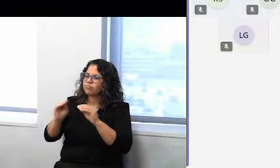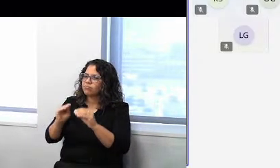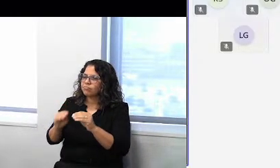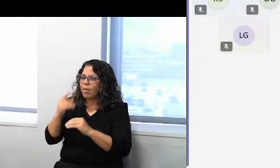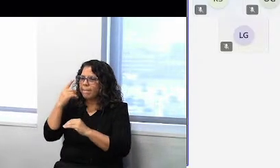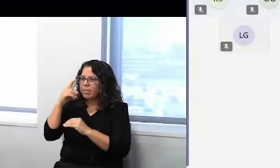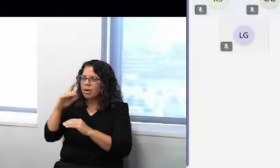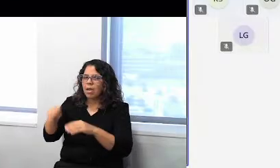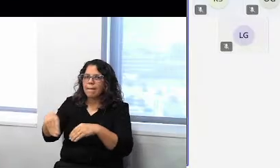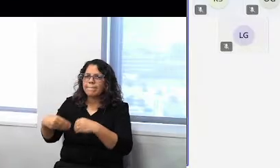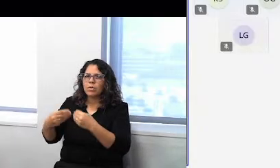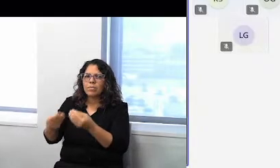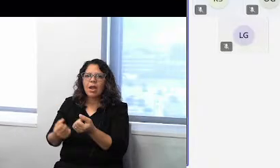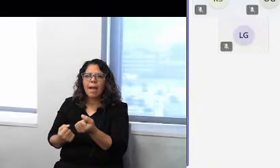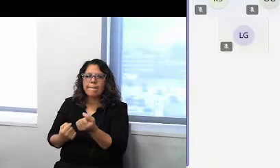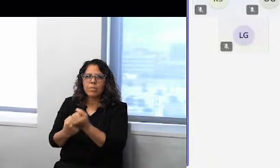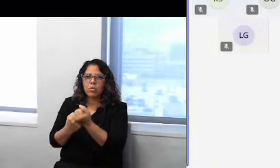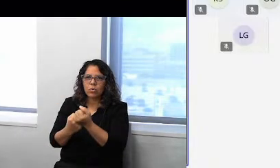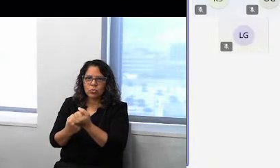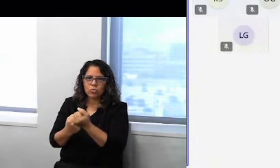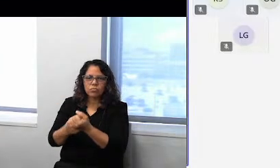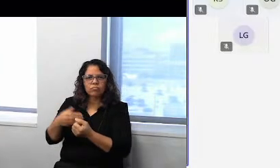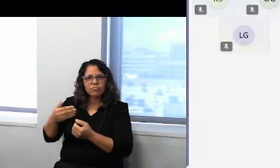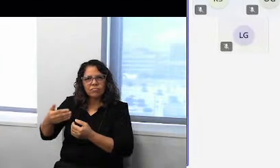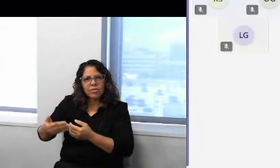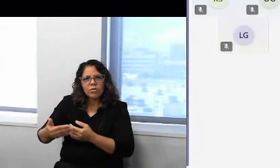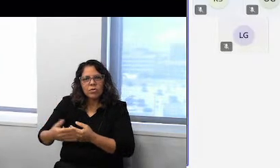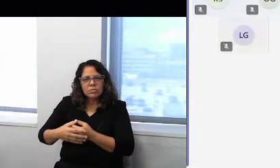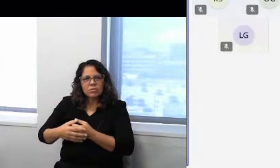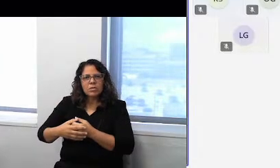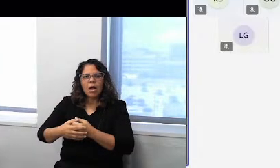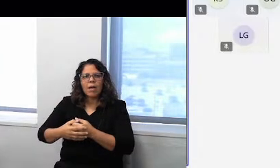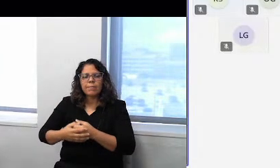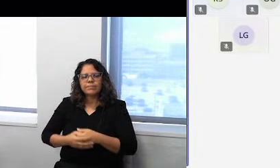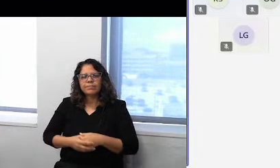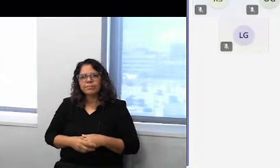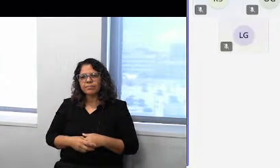support? In the context of technicality,